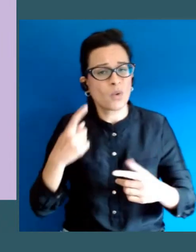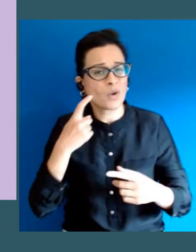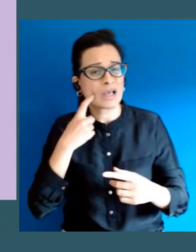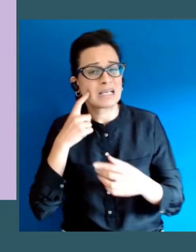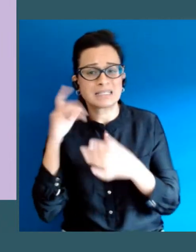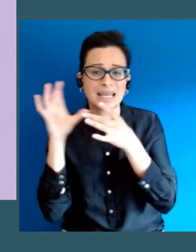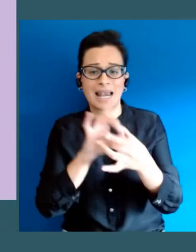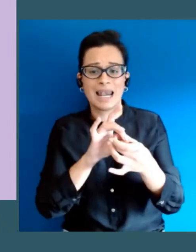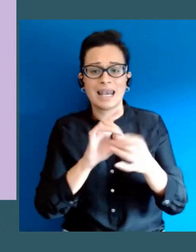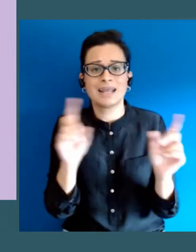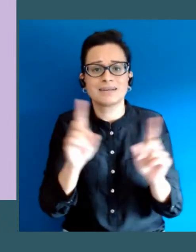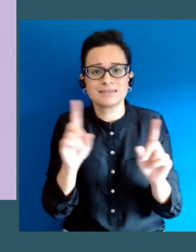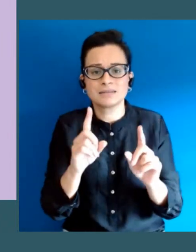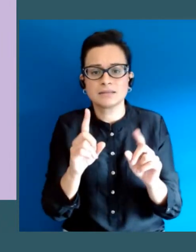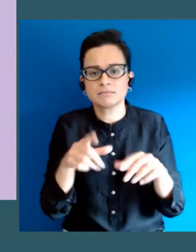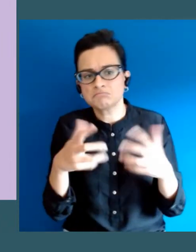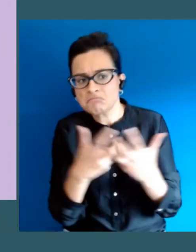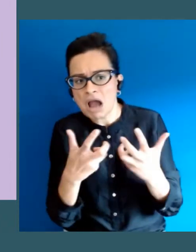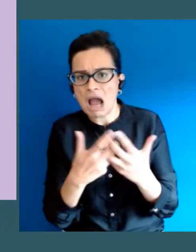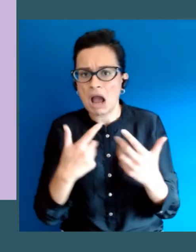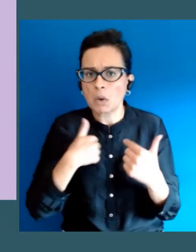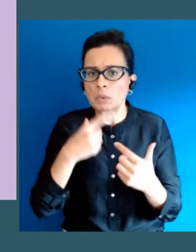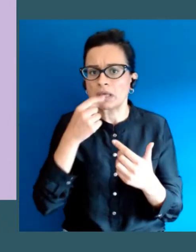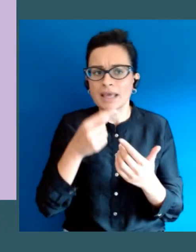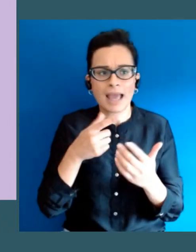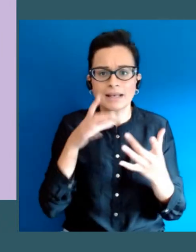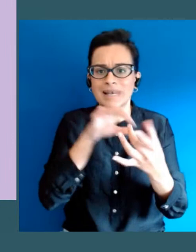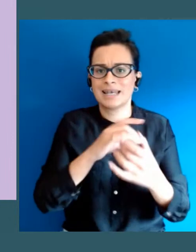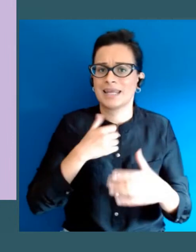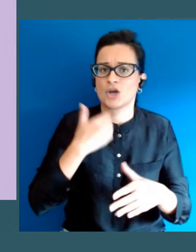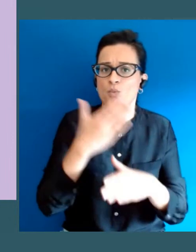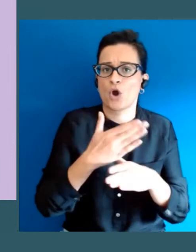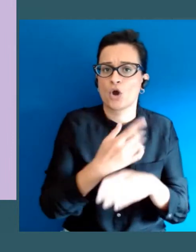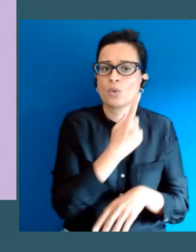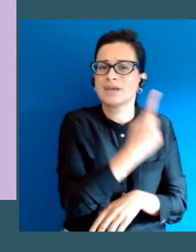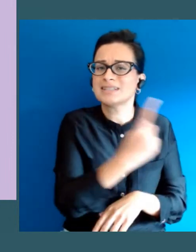examples of how you might apply that for individuals or